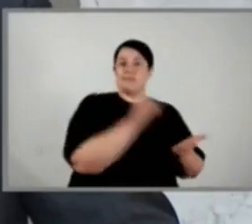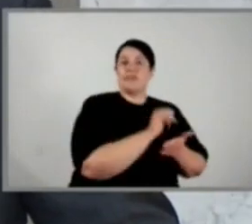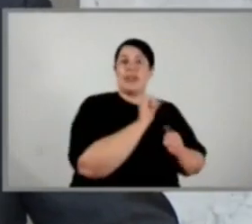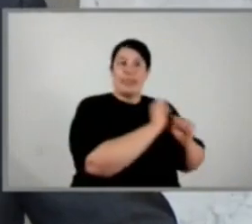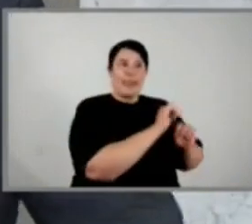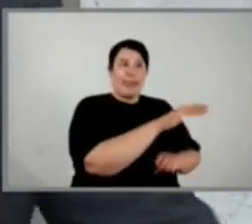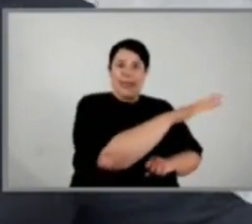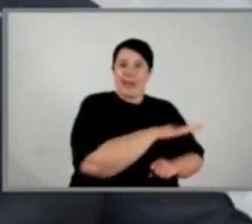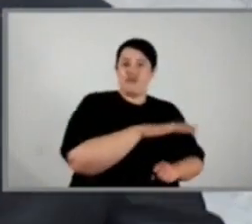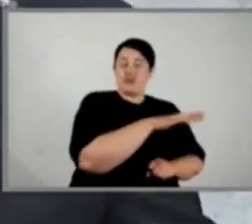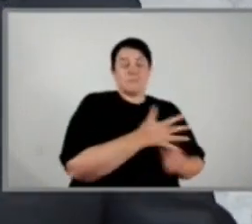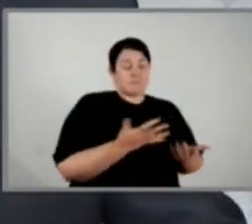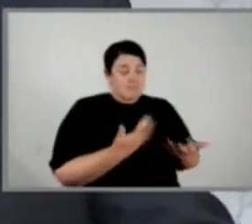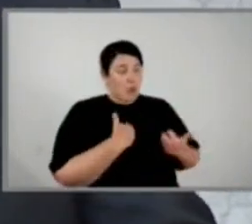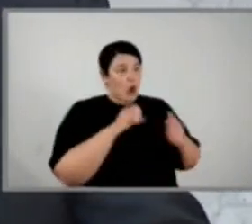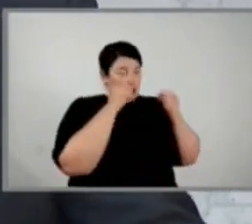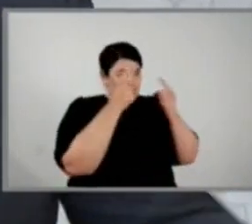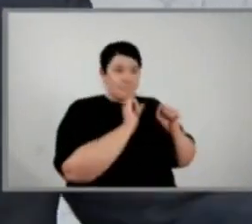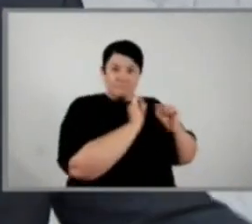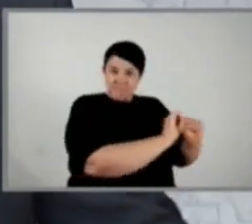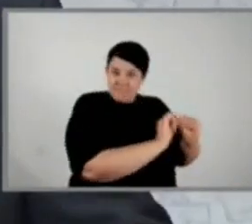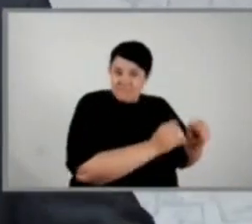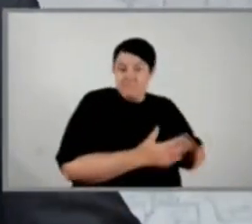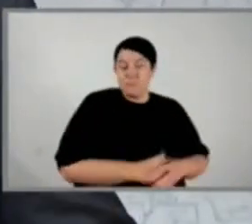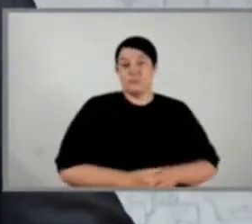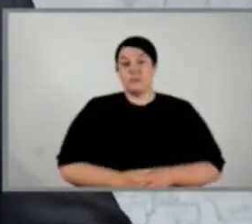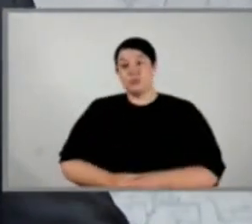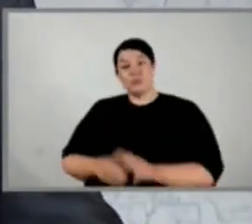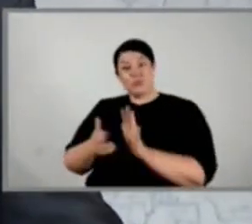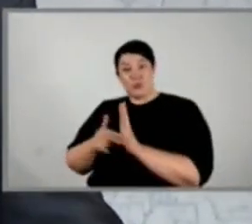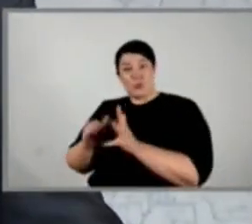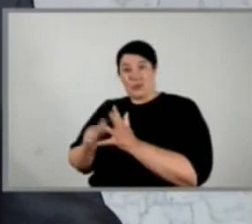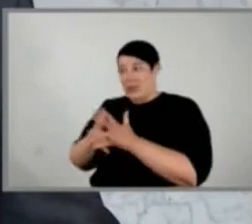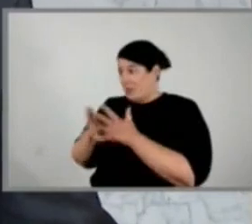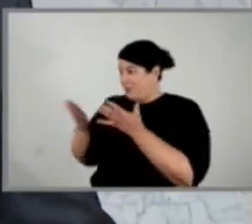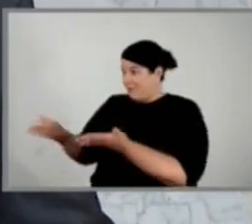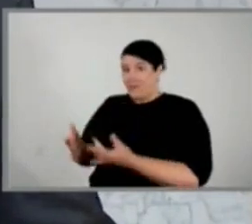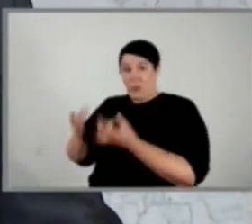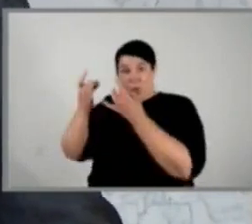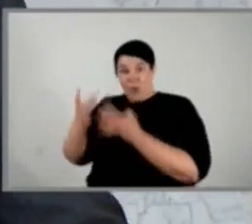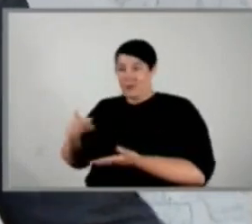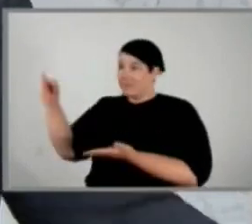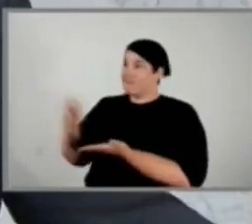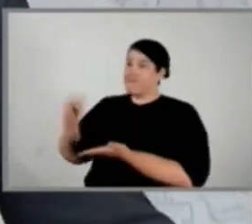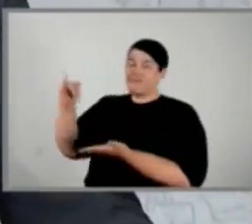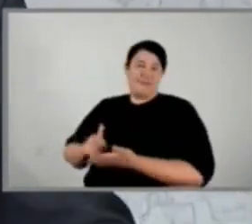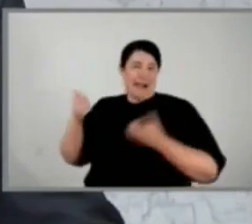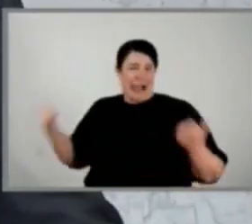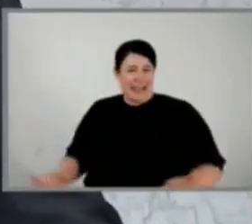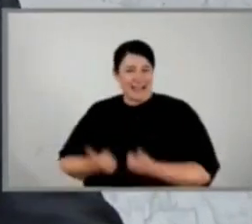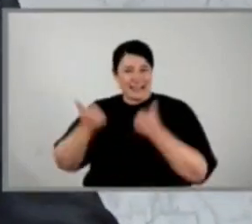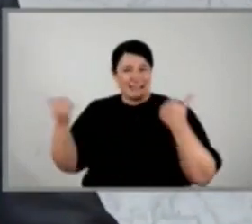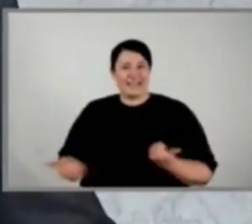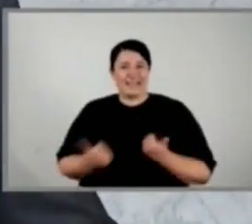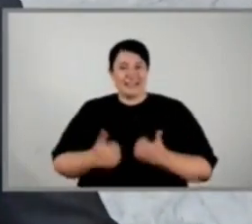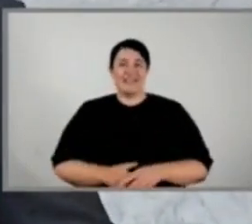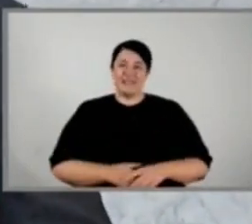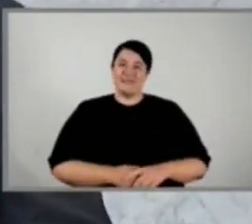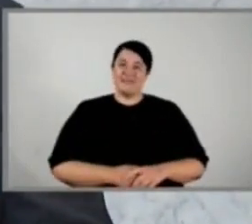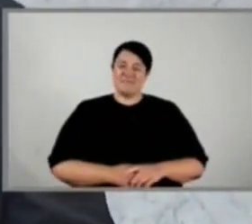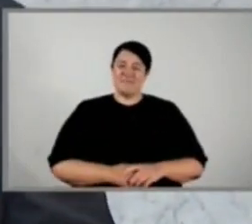position. Other states, New South Wales is already receiving a large number. So, look, there's a spectrum of, I think,